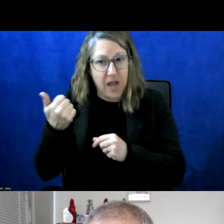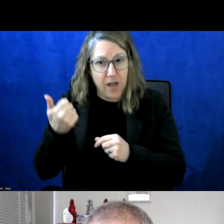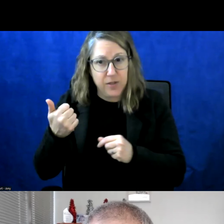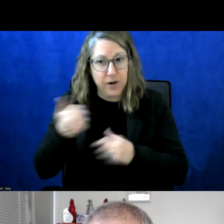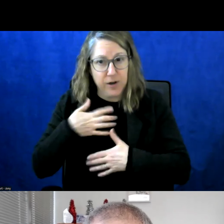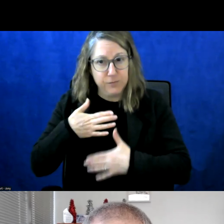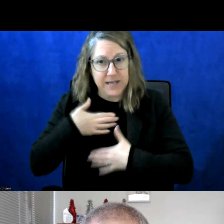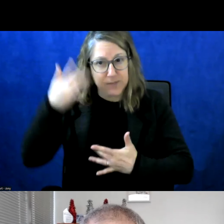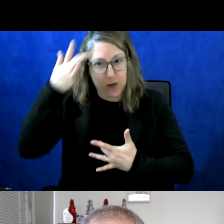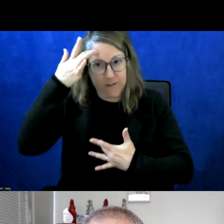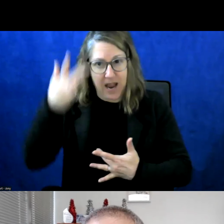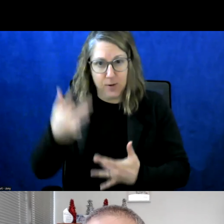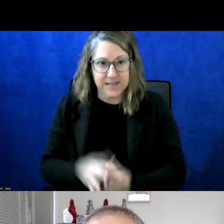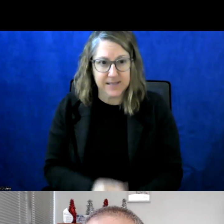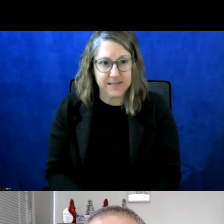as COVID.